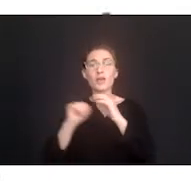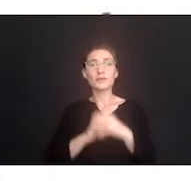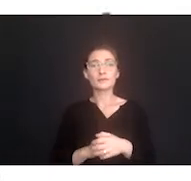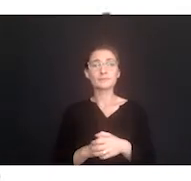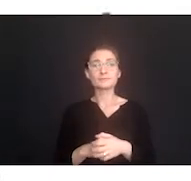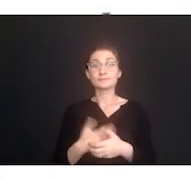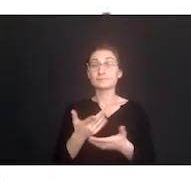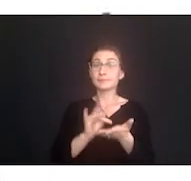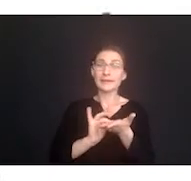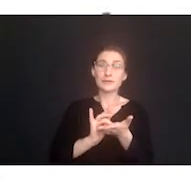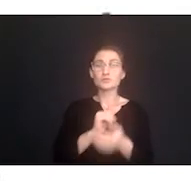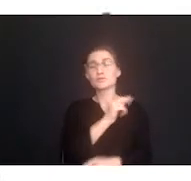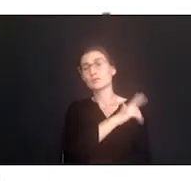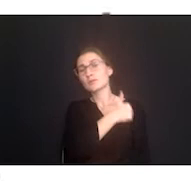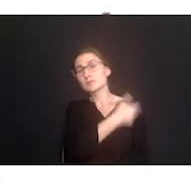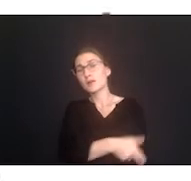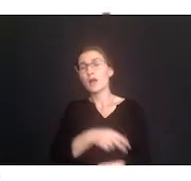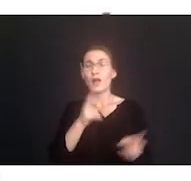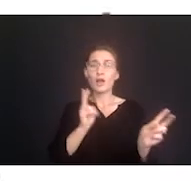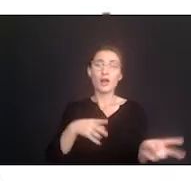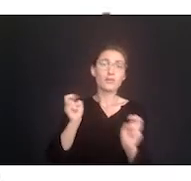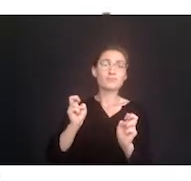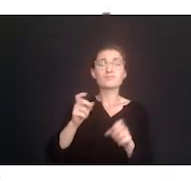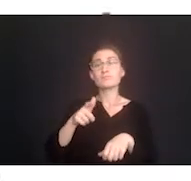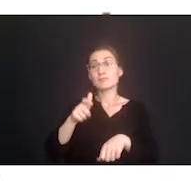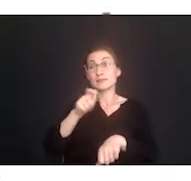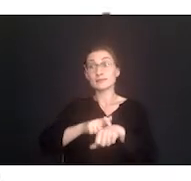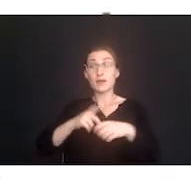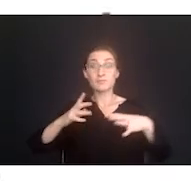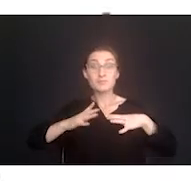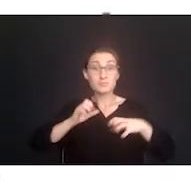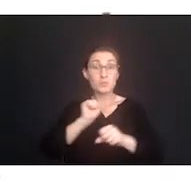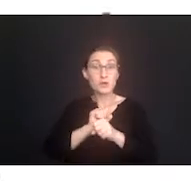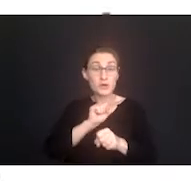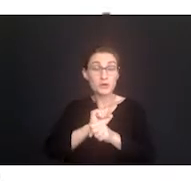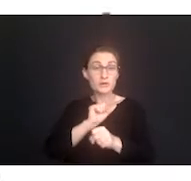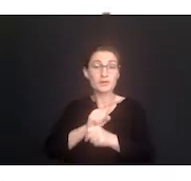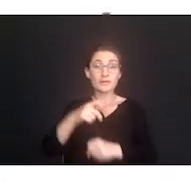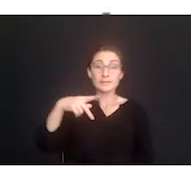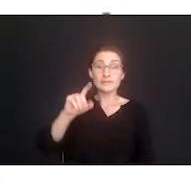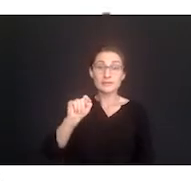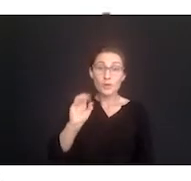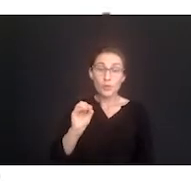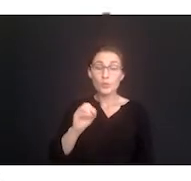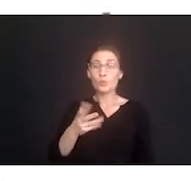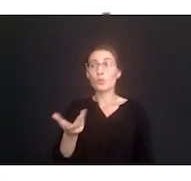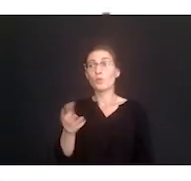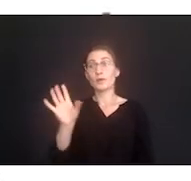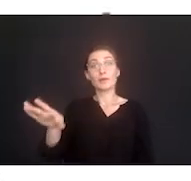of. Medication, hospital stays, having to take time off of work, using their PTO to go